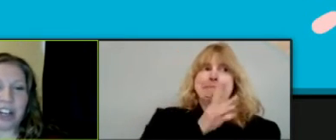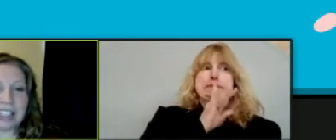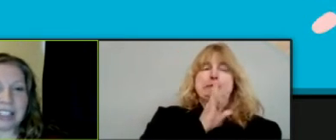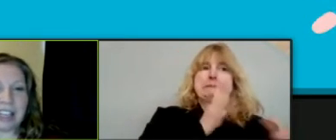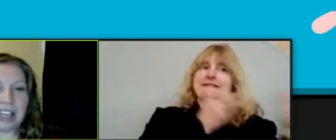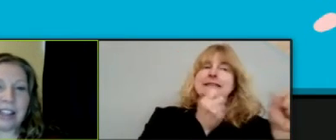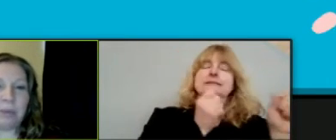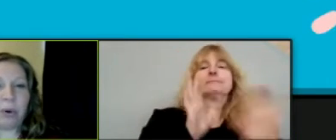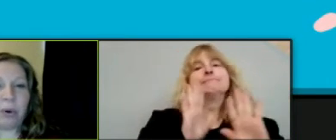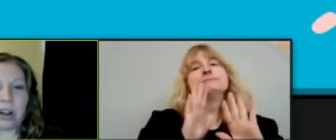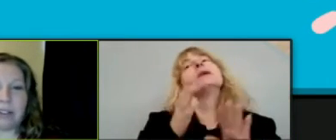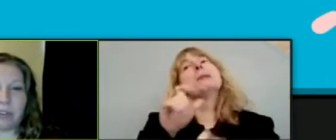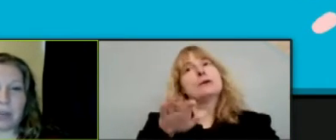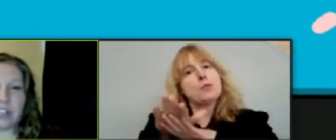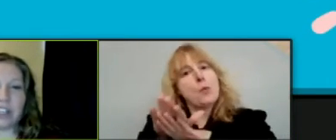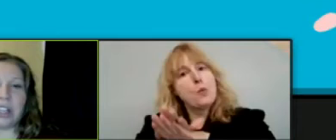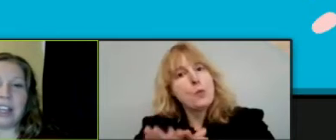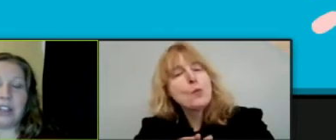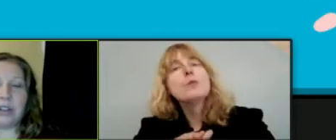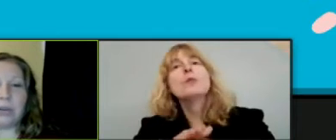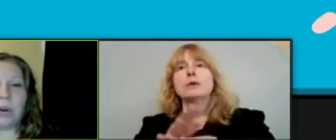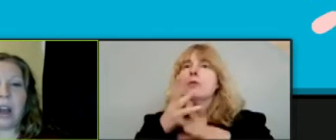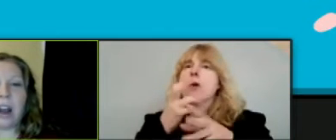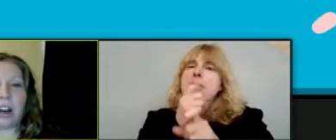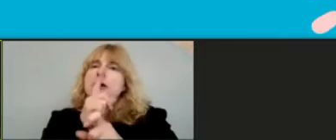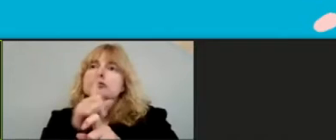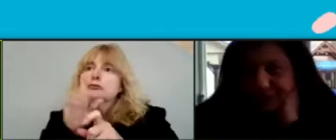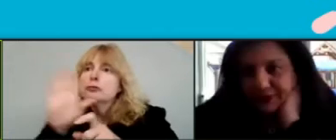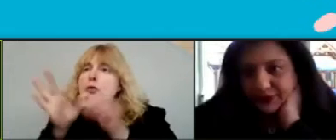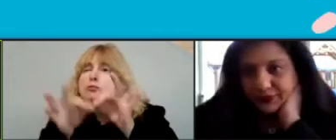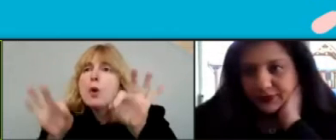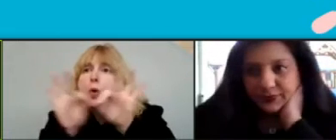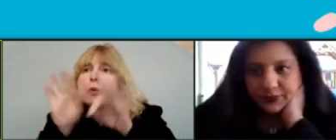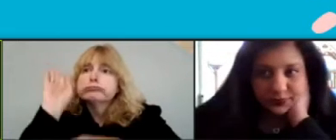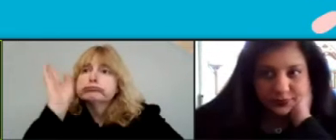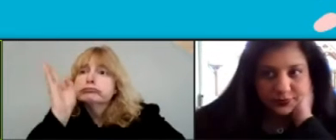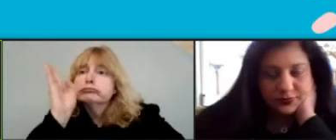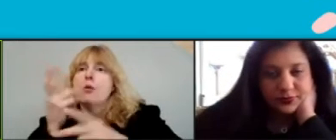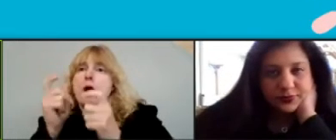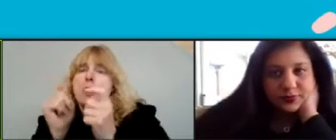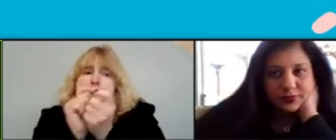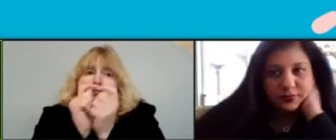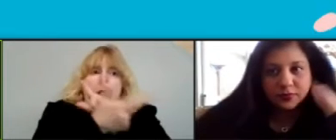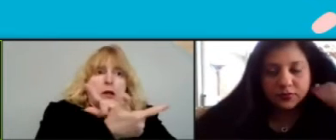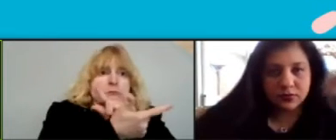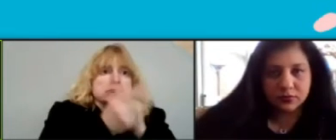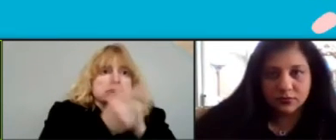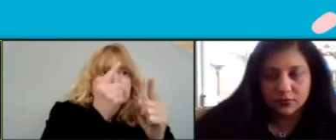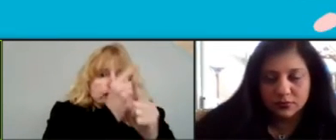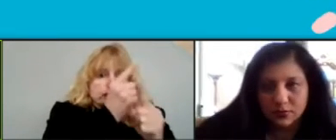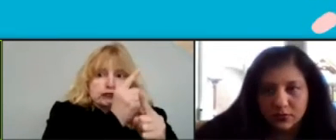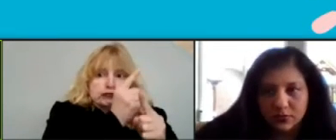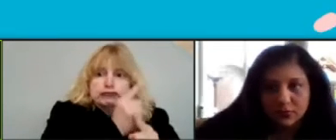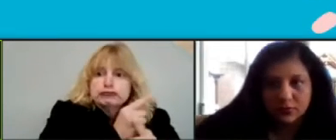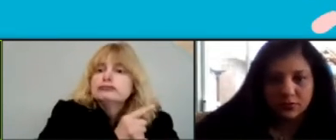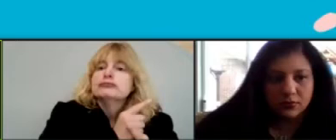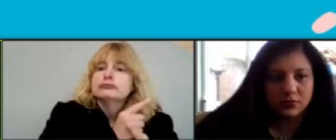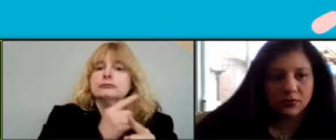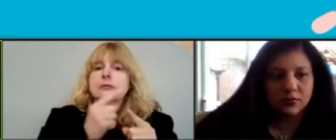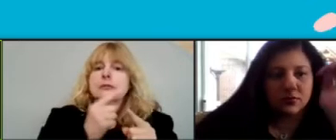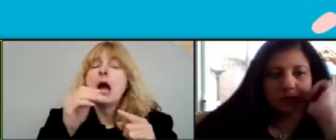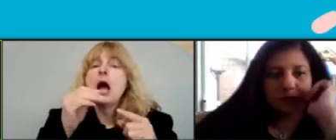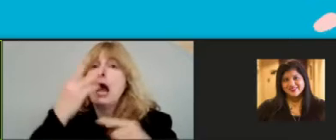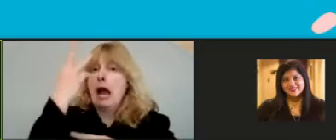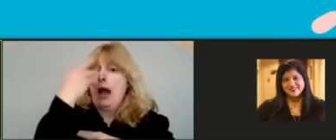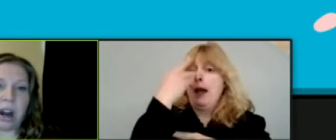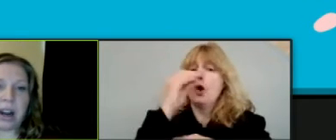they're translating the important information that you are sharing correctly. Also, turn off your cameras when you're not